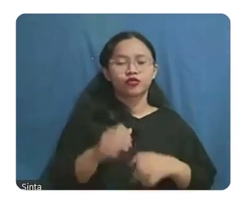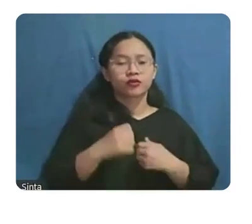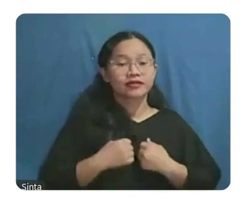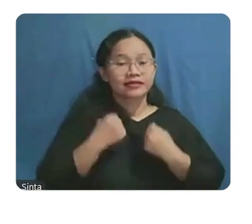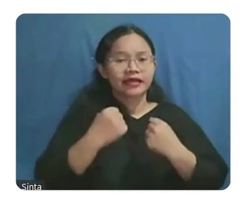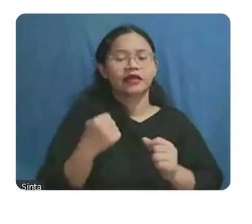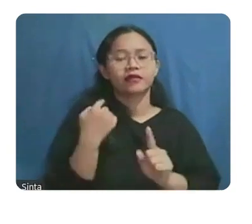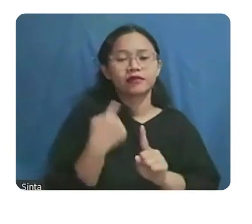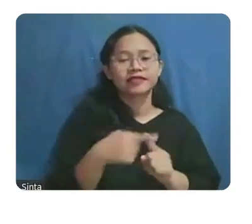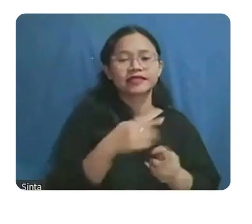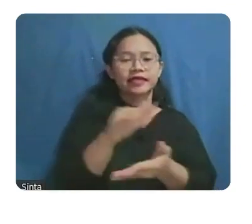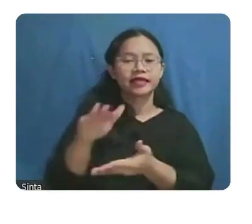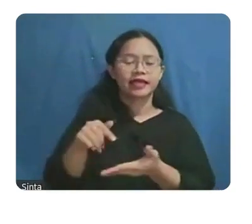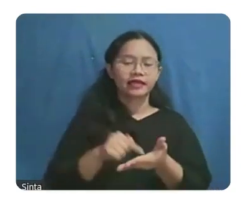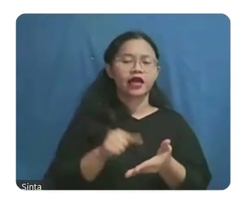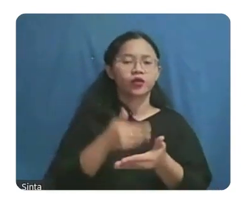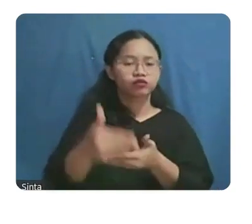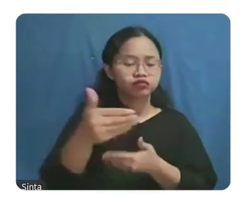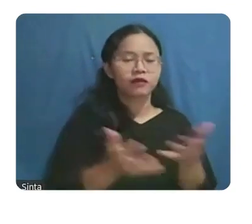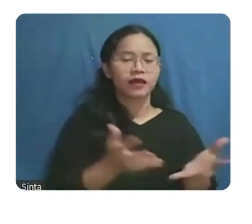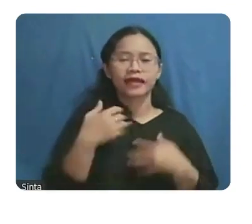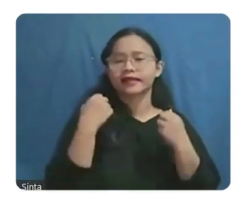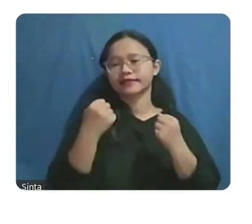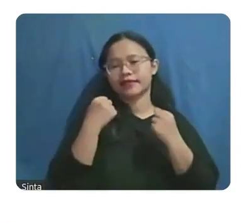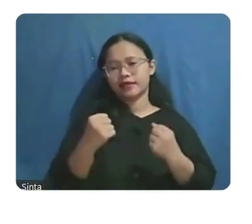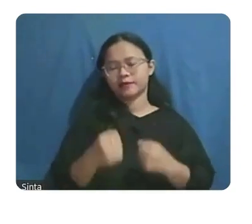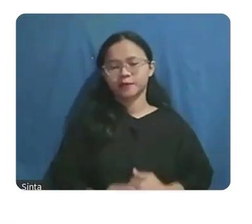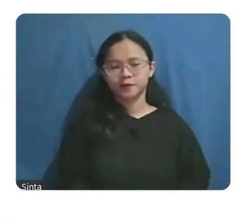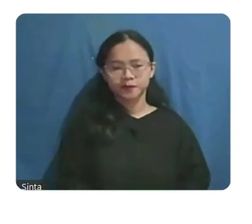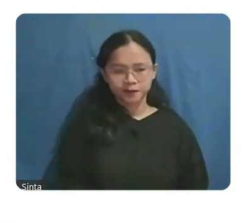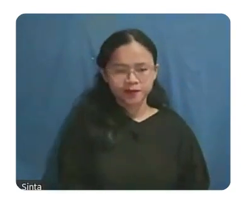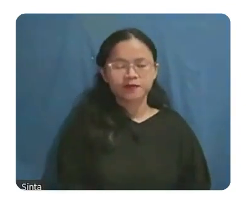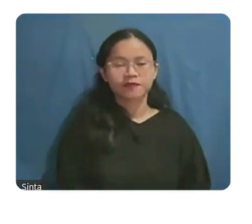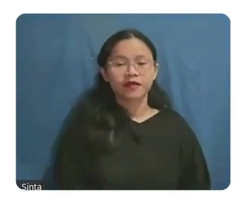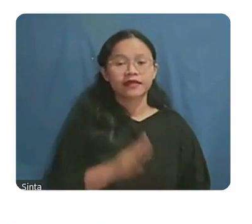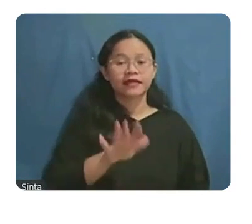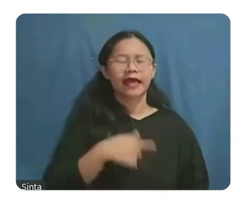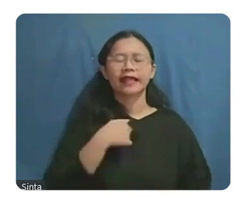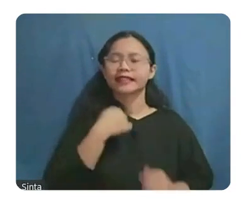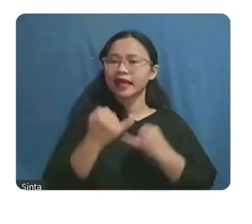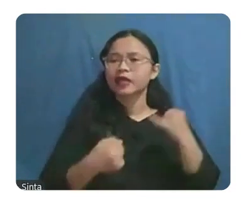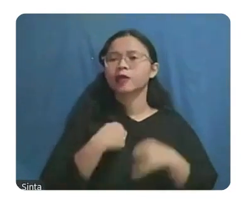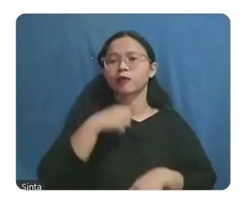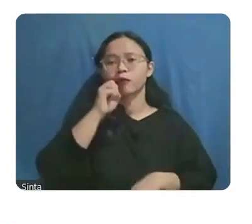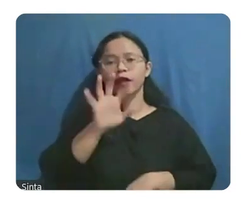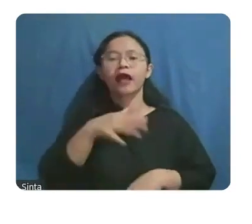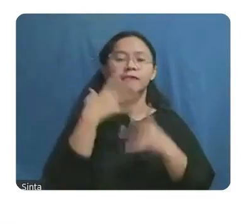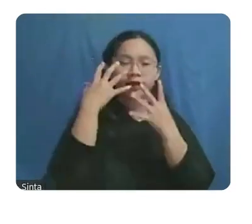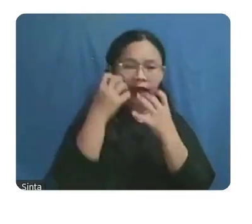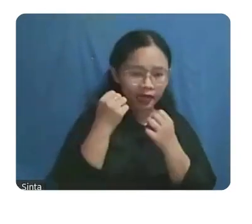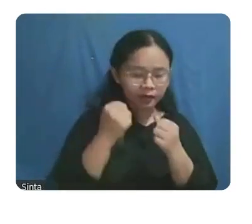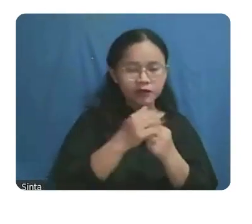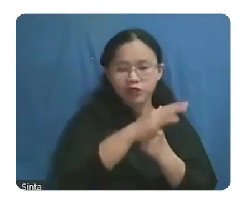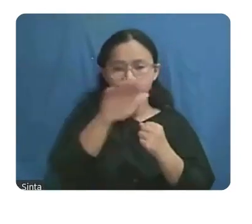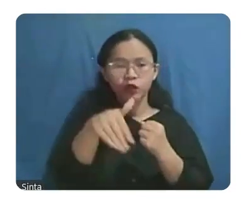Finally, I hope the entire component of society, especially those who